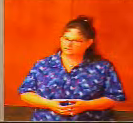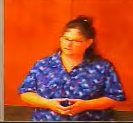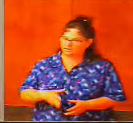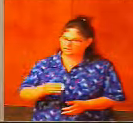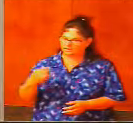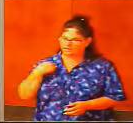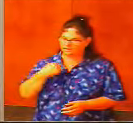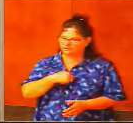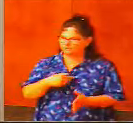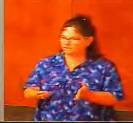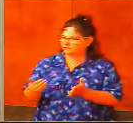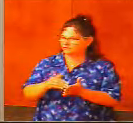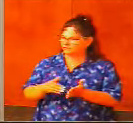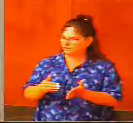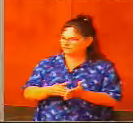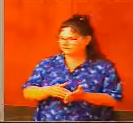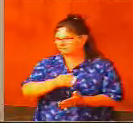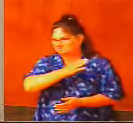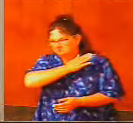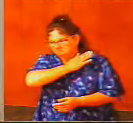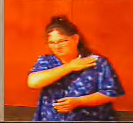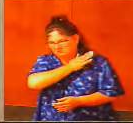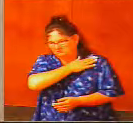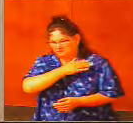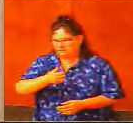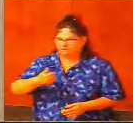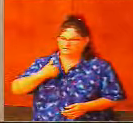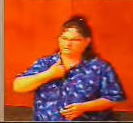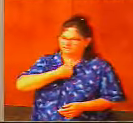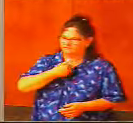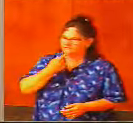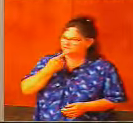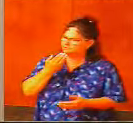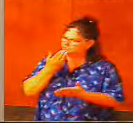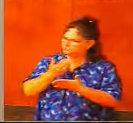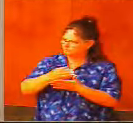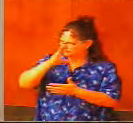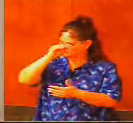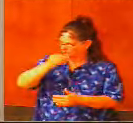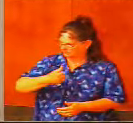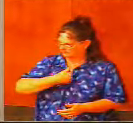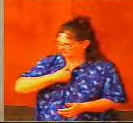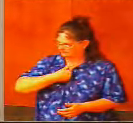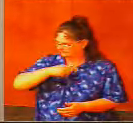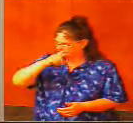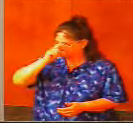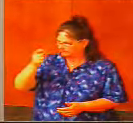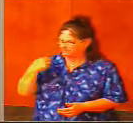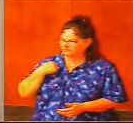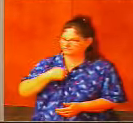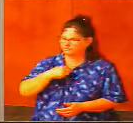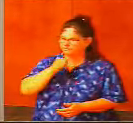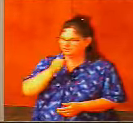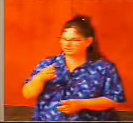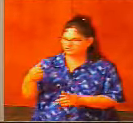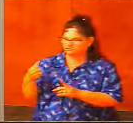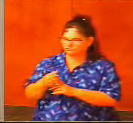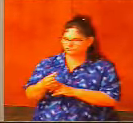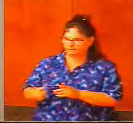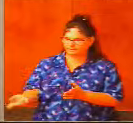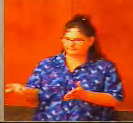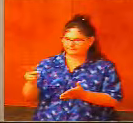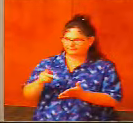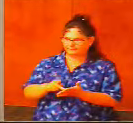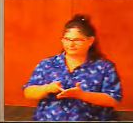And we often pat ourselves on the back saying, "Oh, what a good boy am I," because we didn't strike